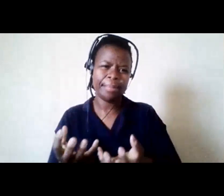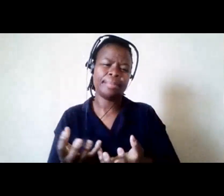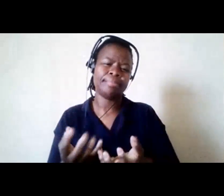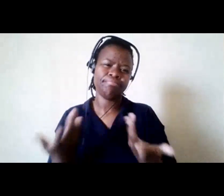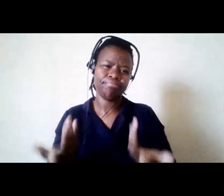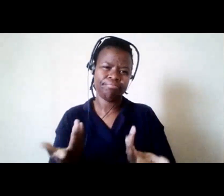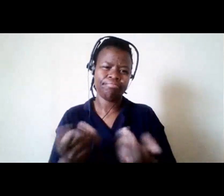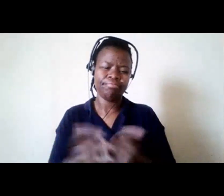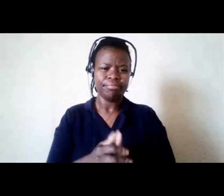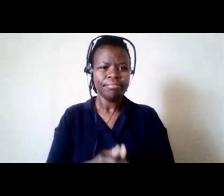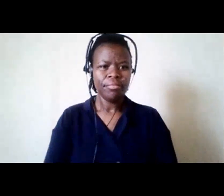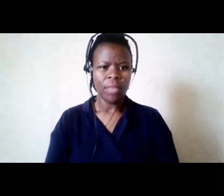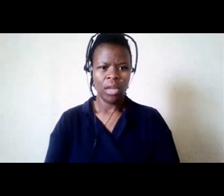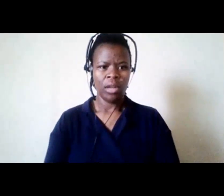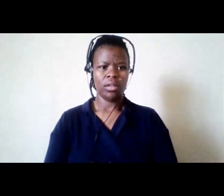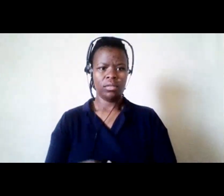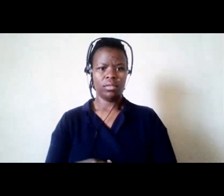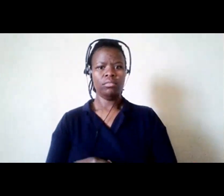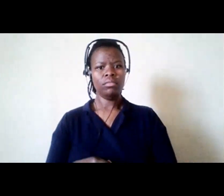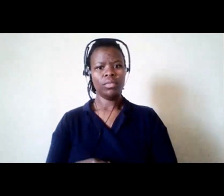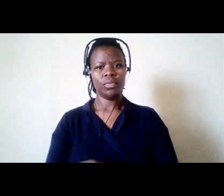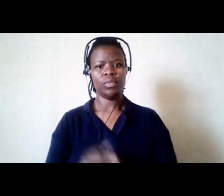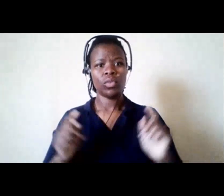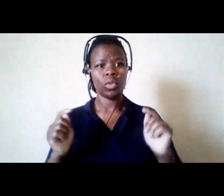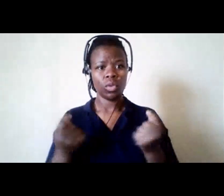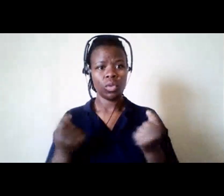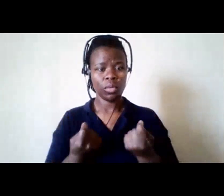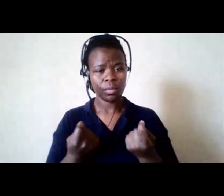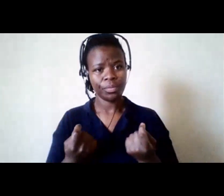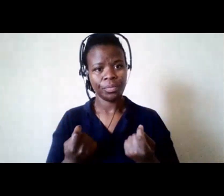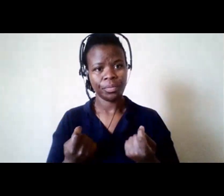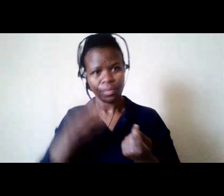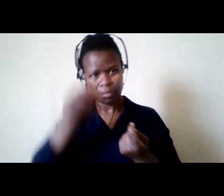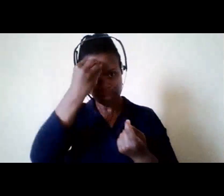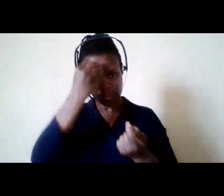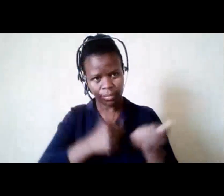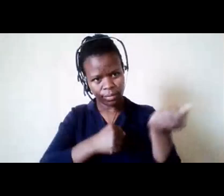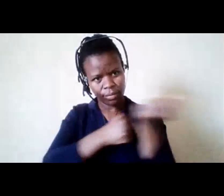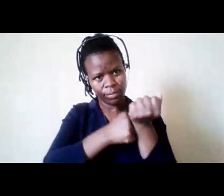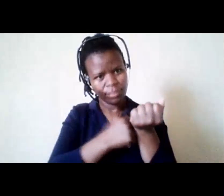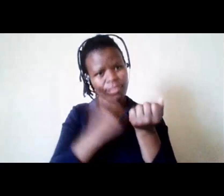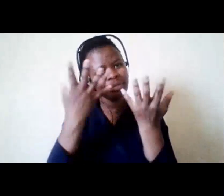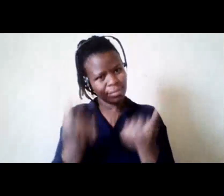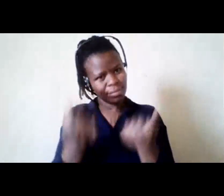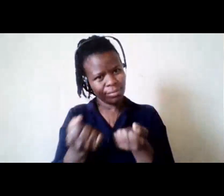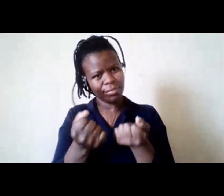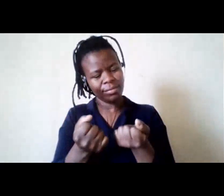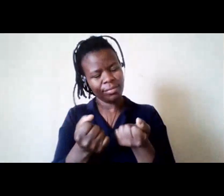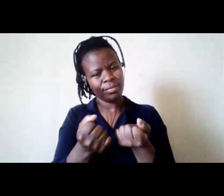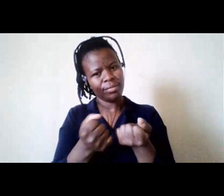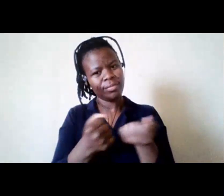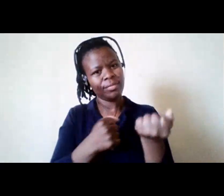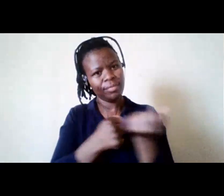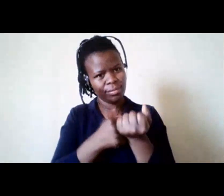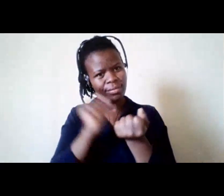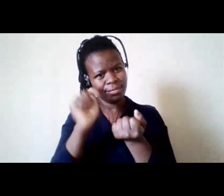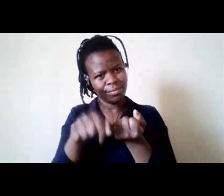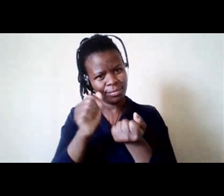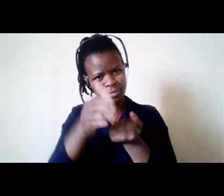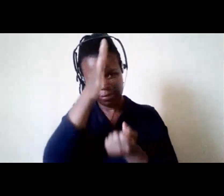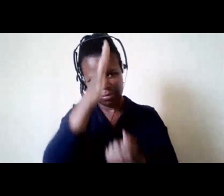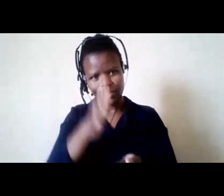backgrounds. And regarding the supports, they do have supports, hence their parents